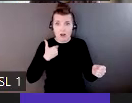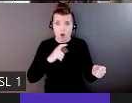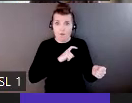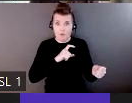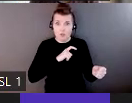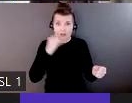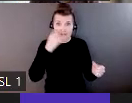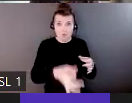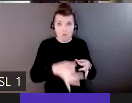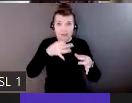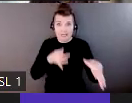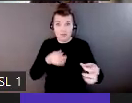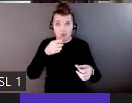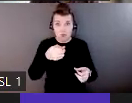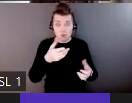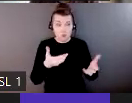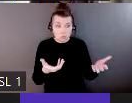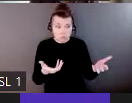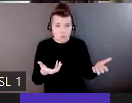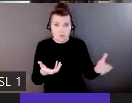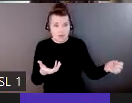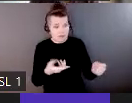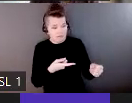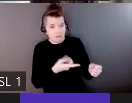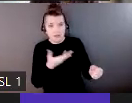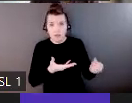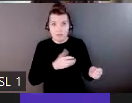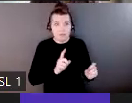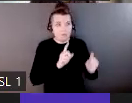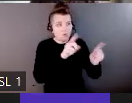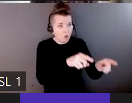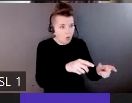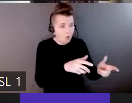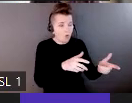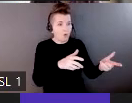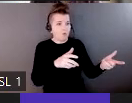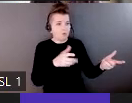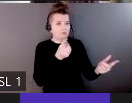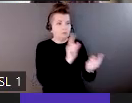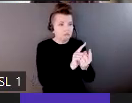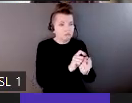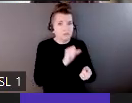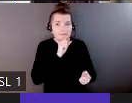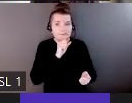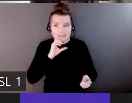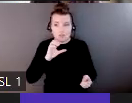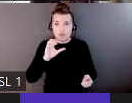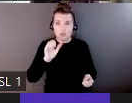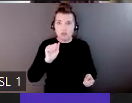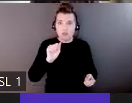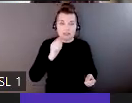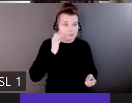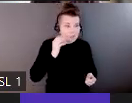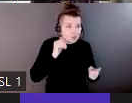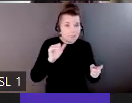They may be, you know, coming out to calls that could be elder abuse related, and this is their first time, you know, looking